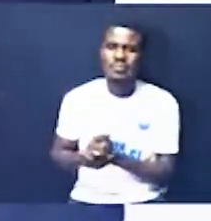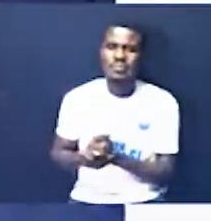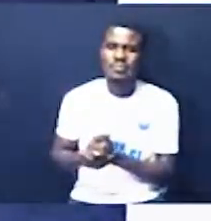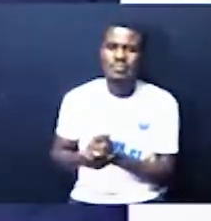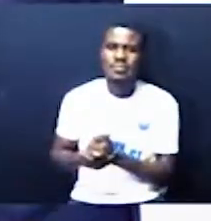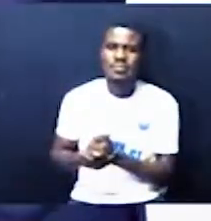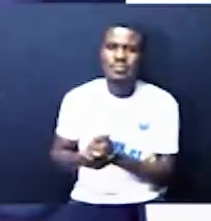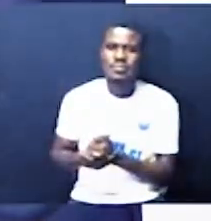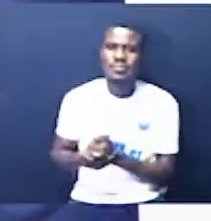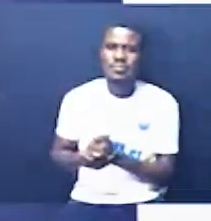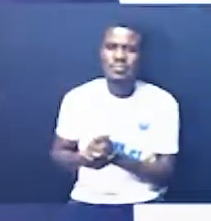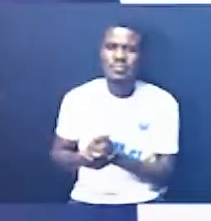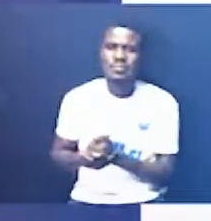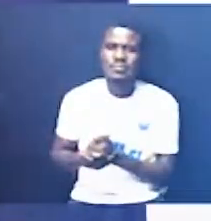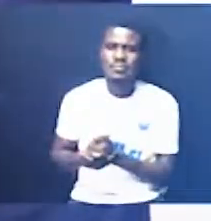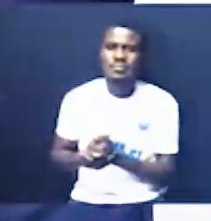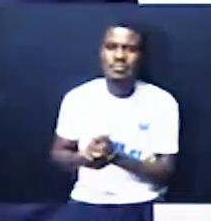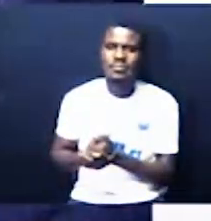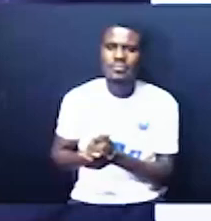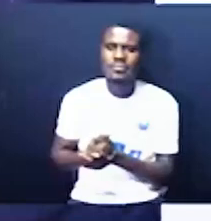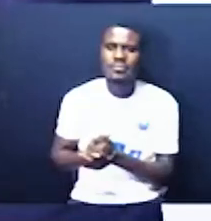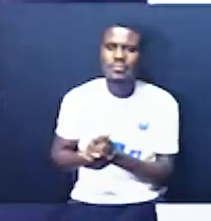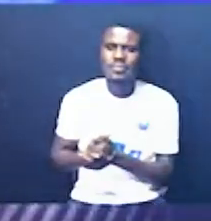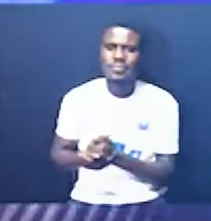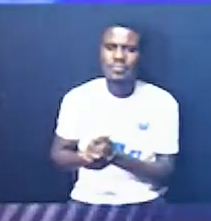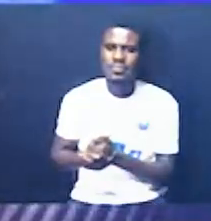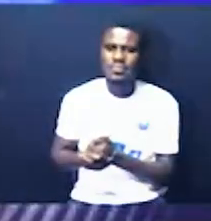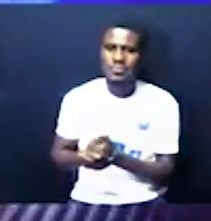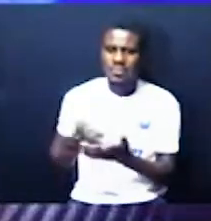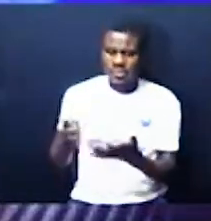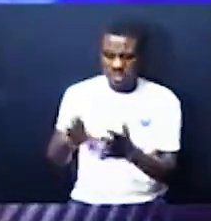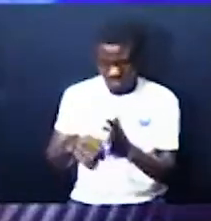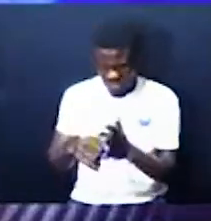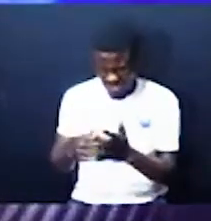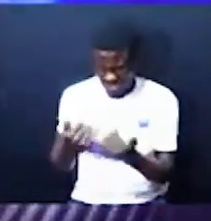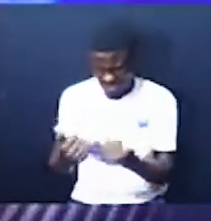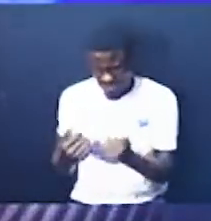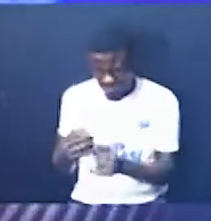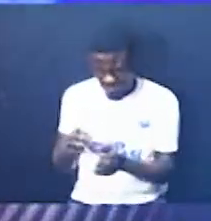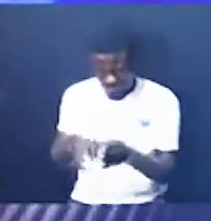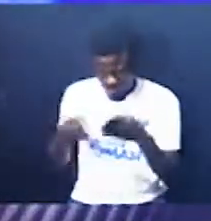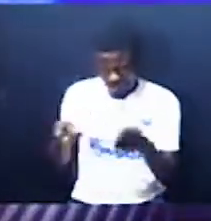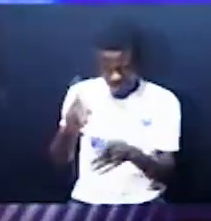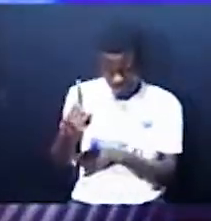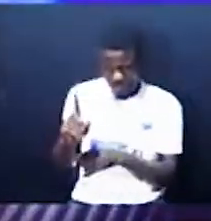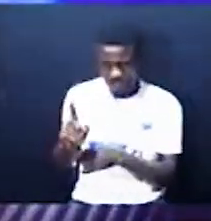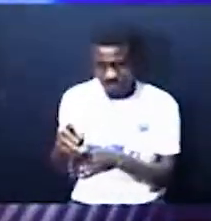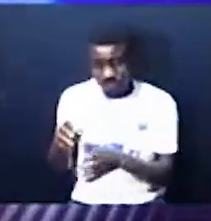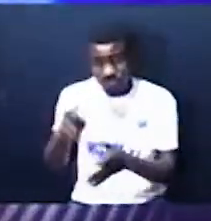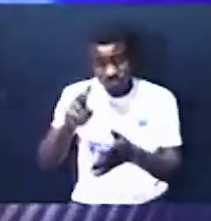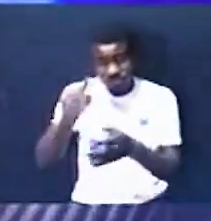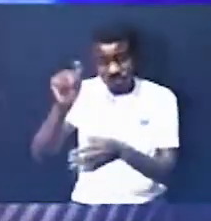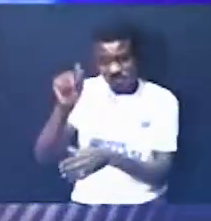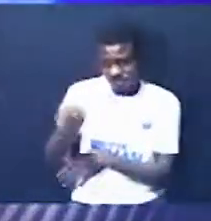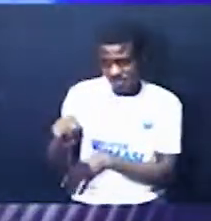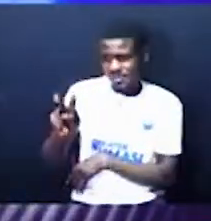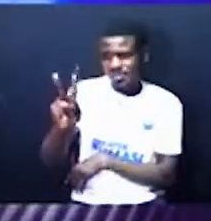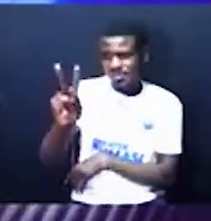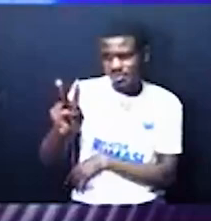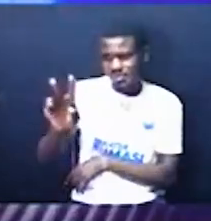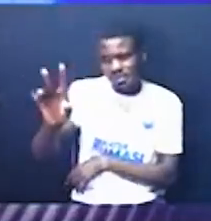ente se ne nsabuo mu dae no. And then this is the big one, 27. Anyone who touches